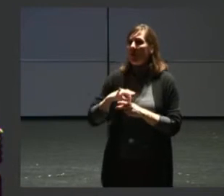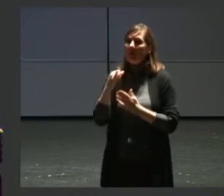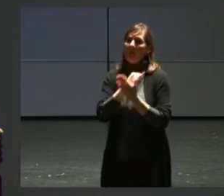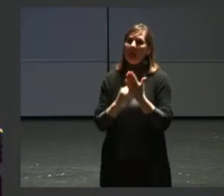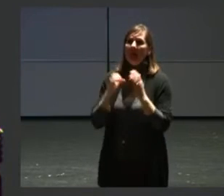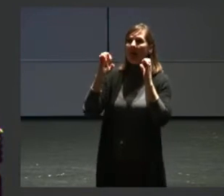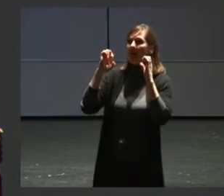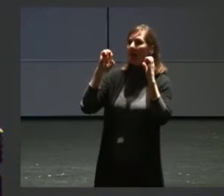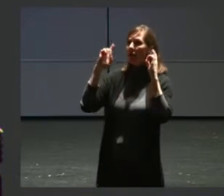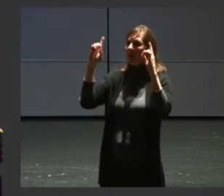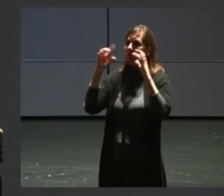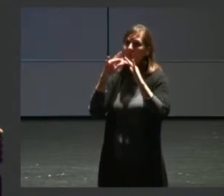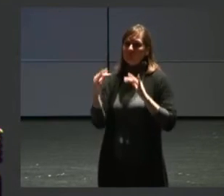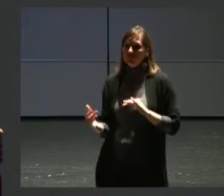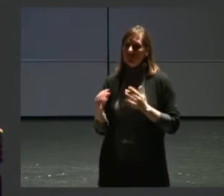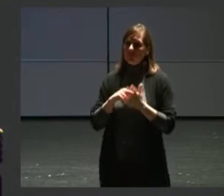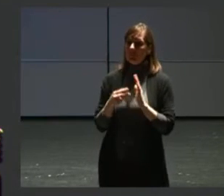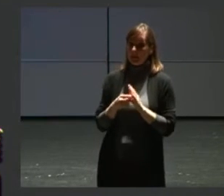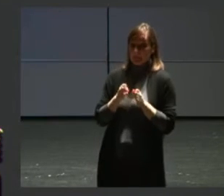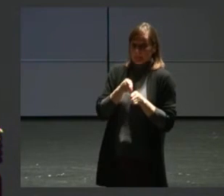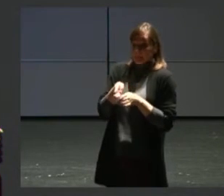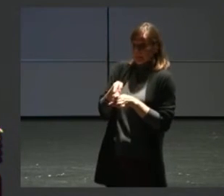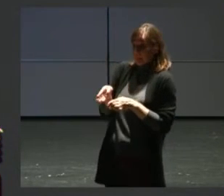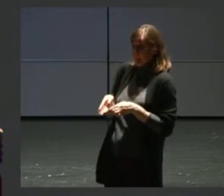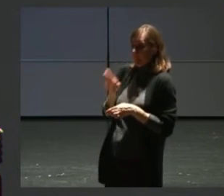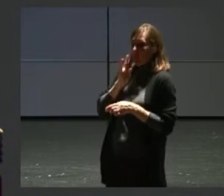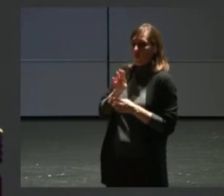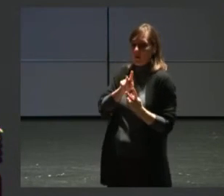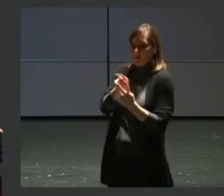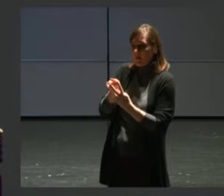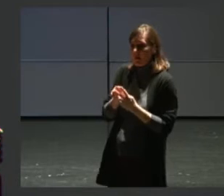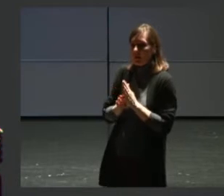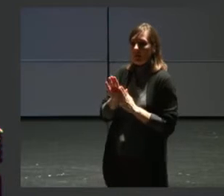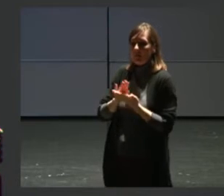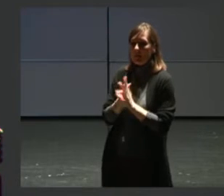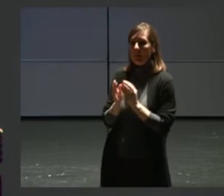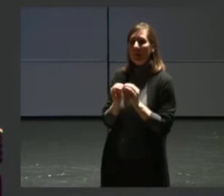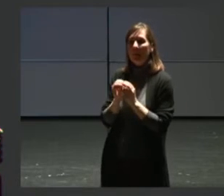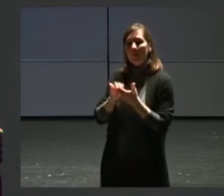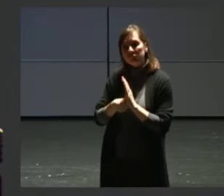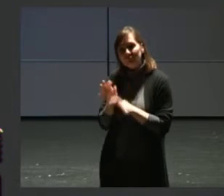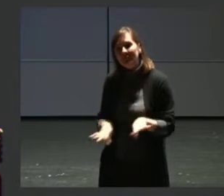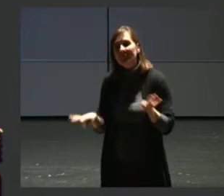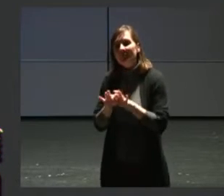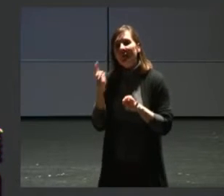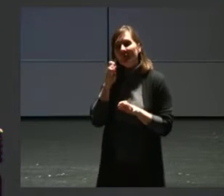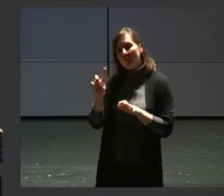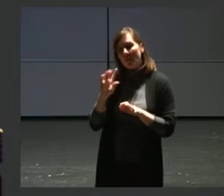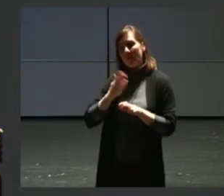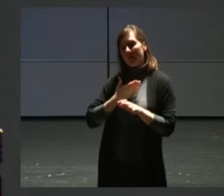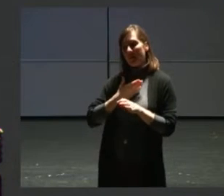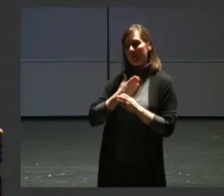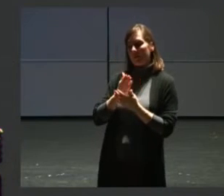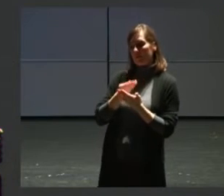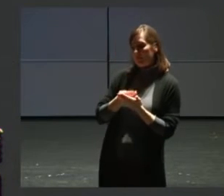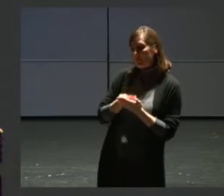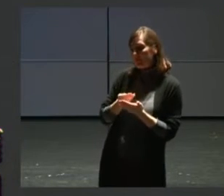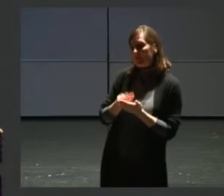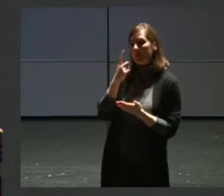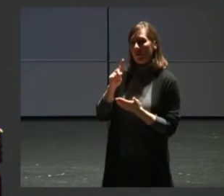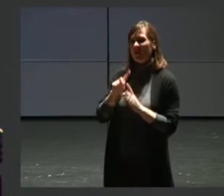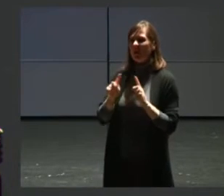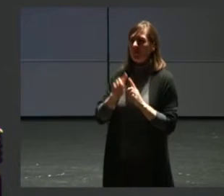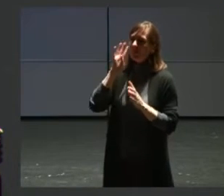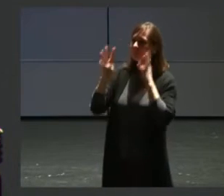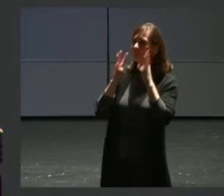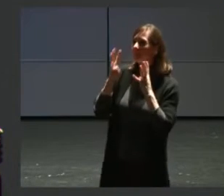name the sector, and it's those partnerships that will increasingly be valuable for the types of funding and the creative ways in